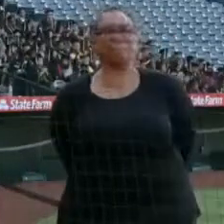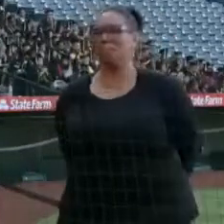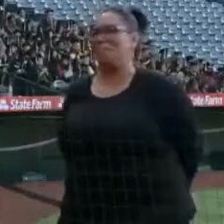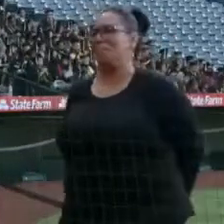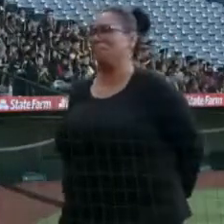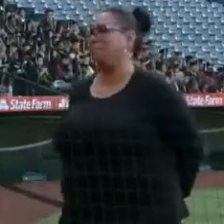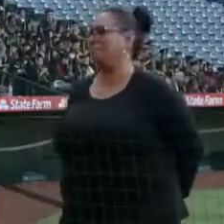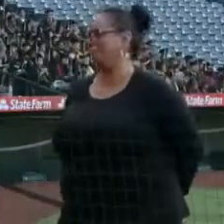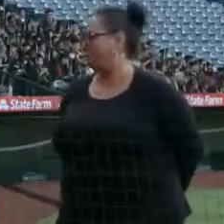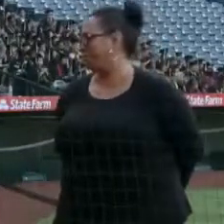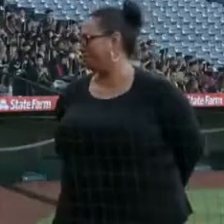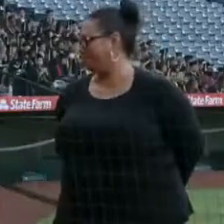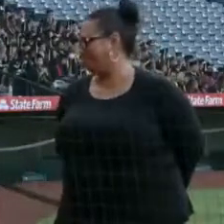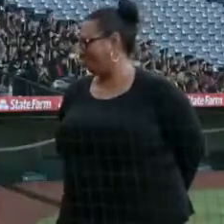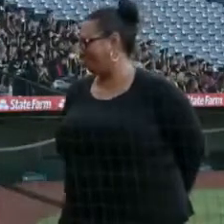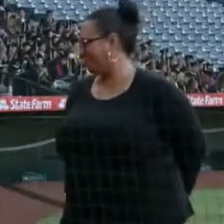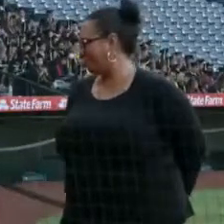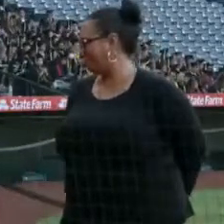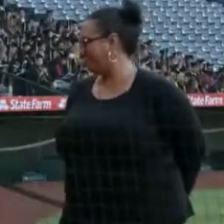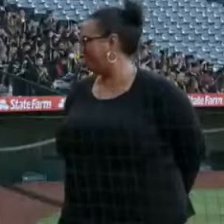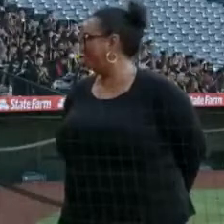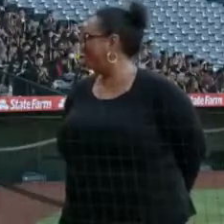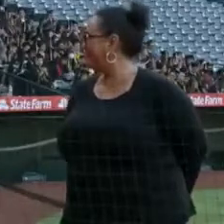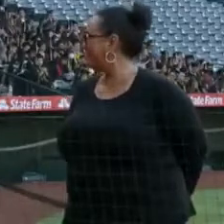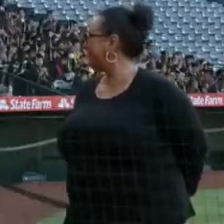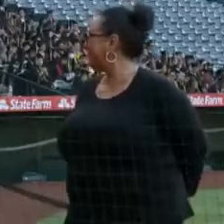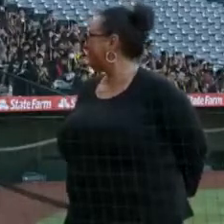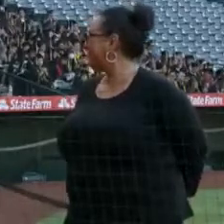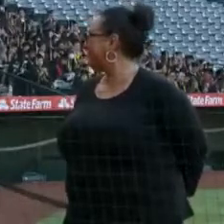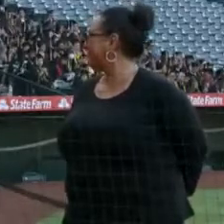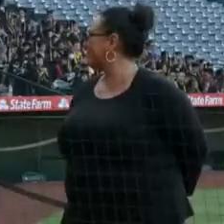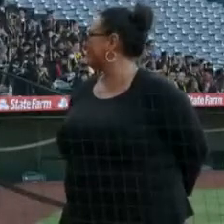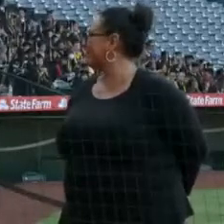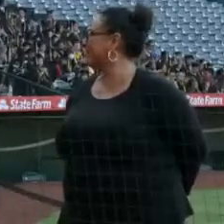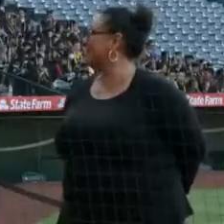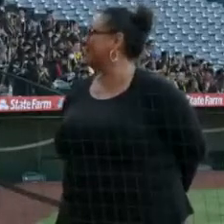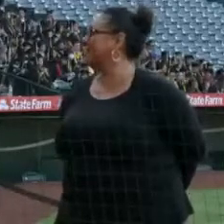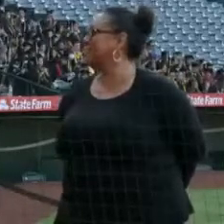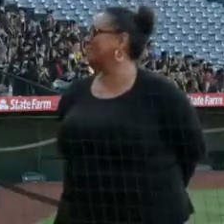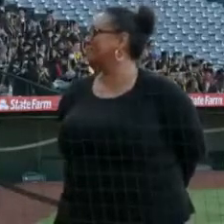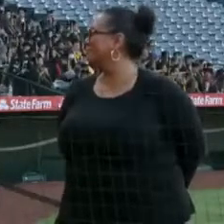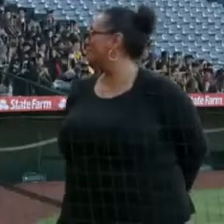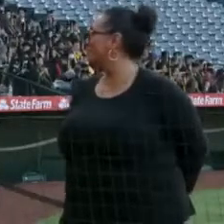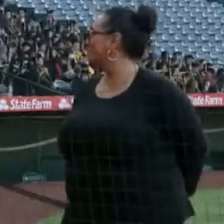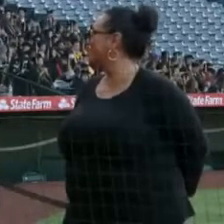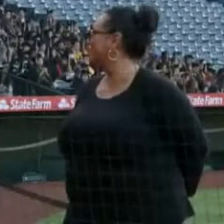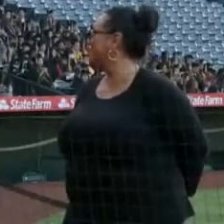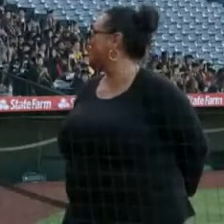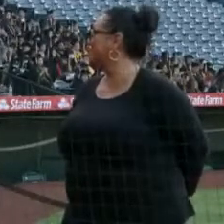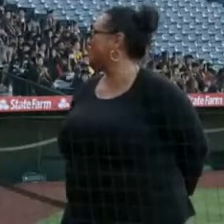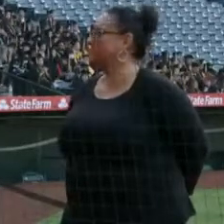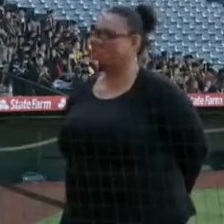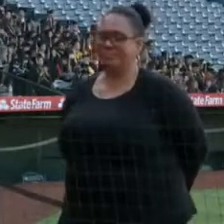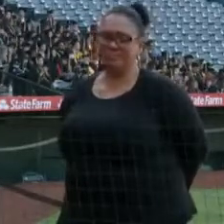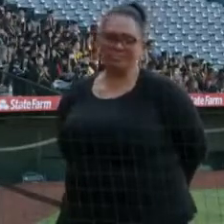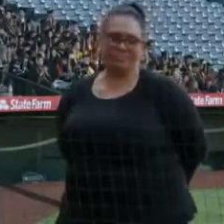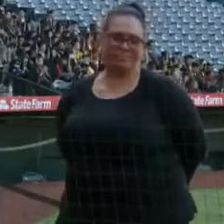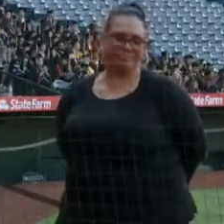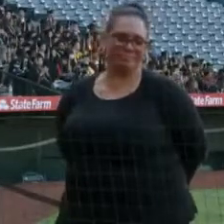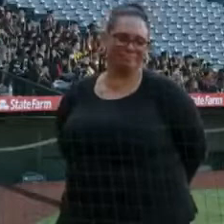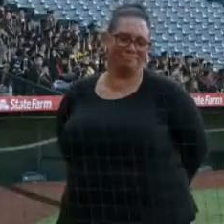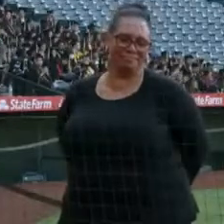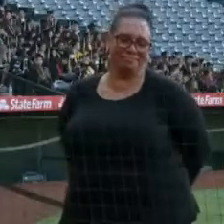Camarena, RGRLL, Cristina Galvan, RGRLL, and